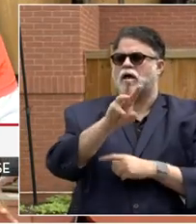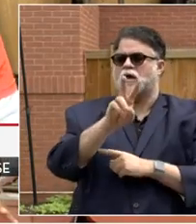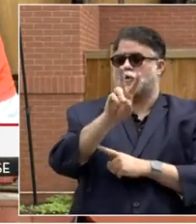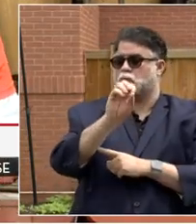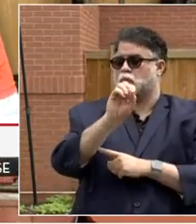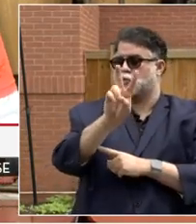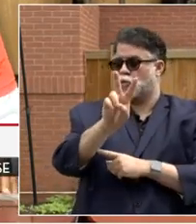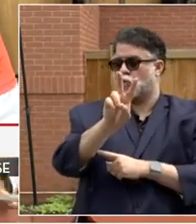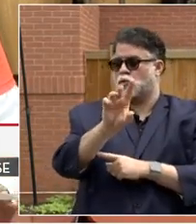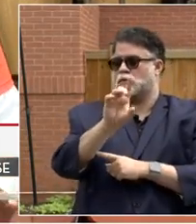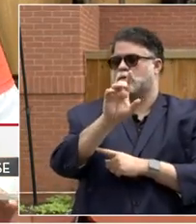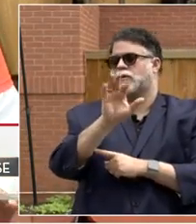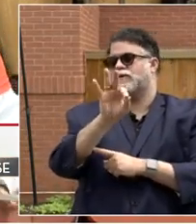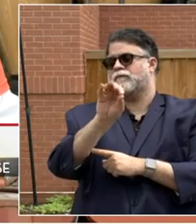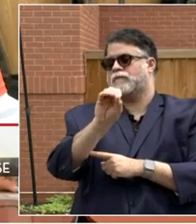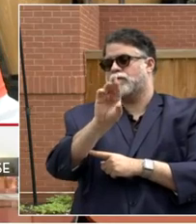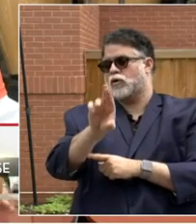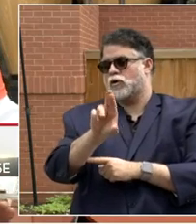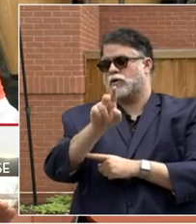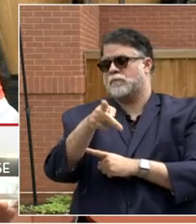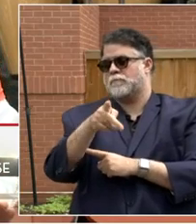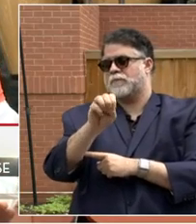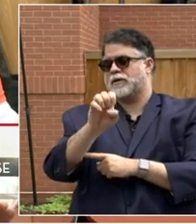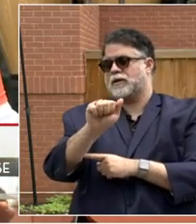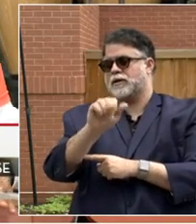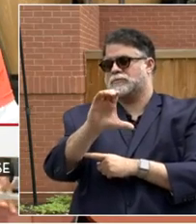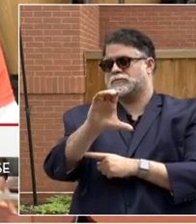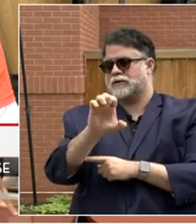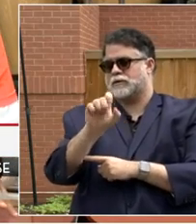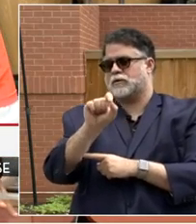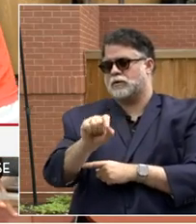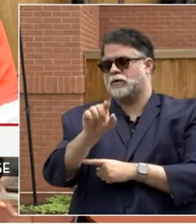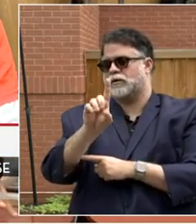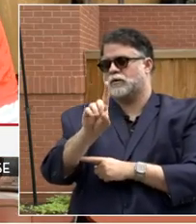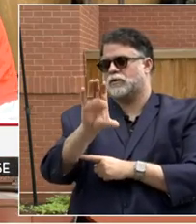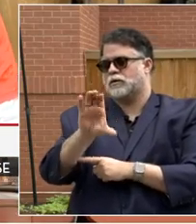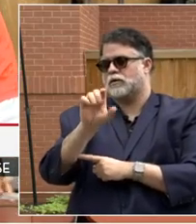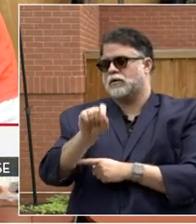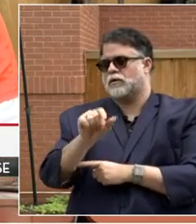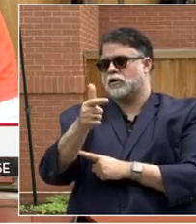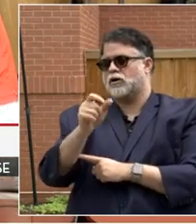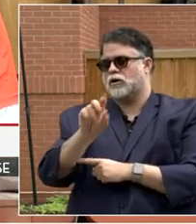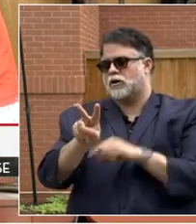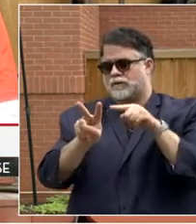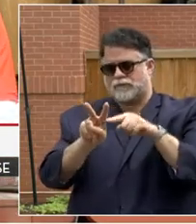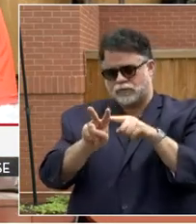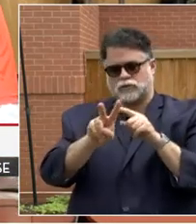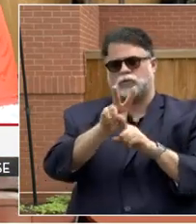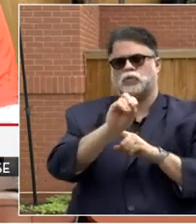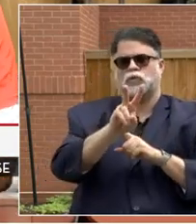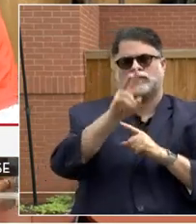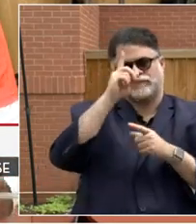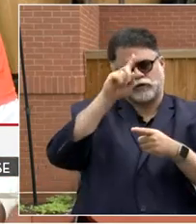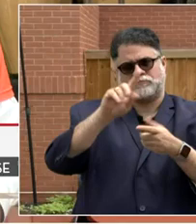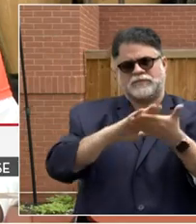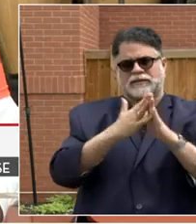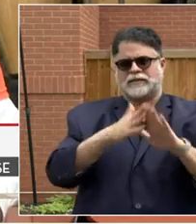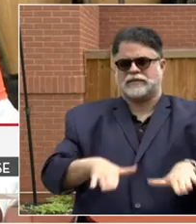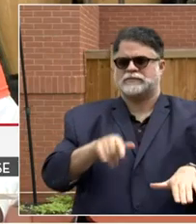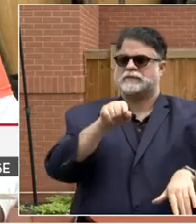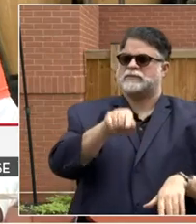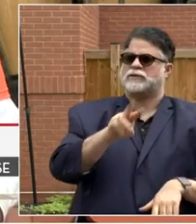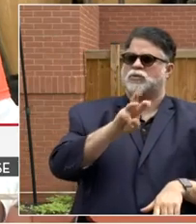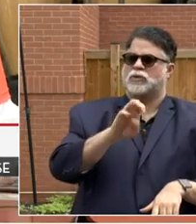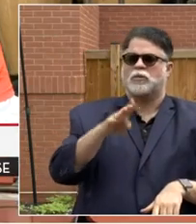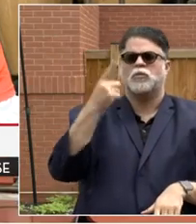202forpeacedc.gov. And there you'll be able to do a few important things. The first is to request assistance for getting your local project or event off the ground.